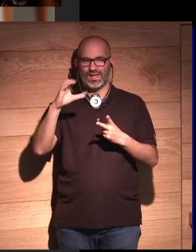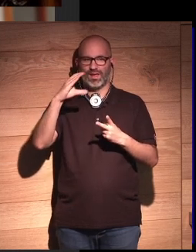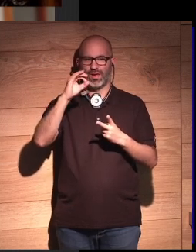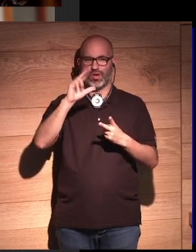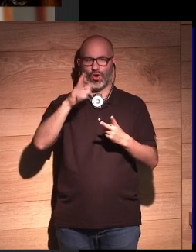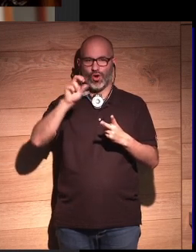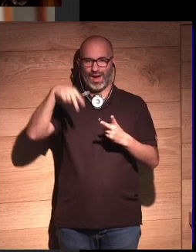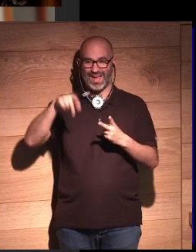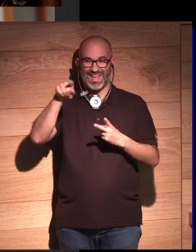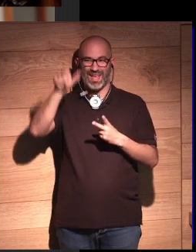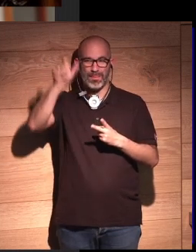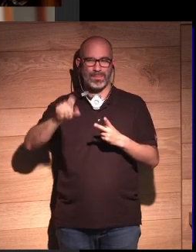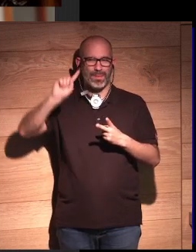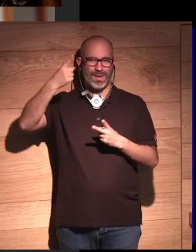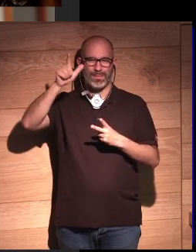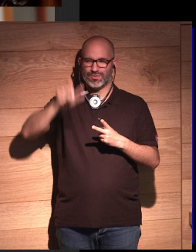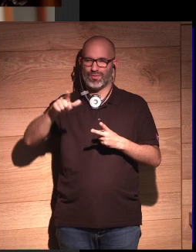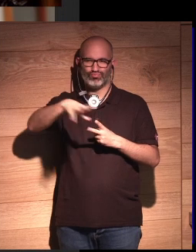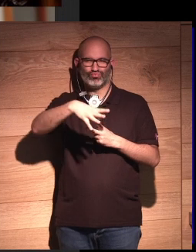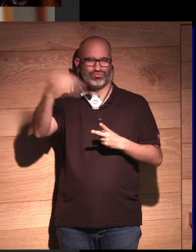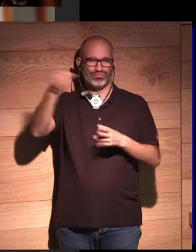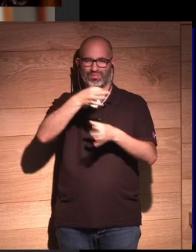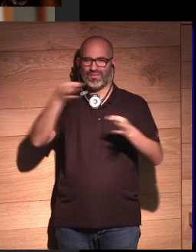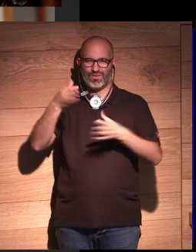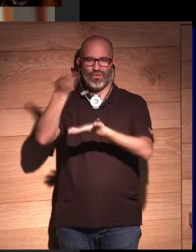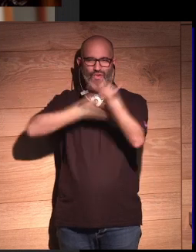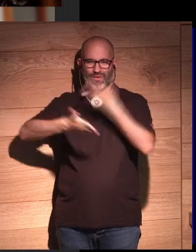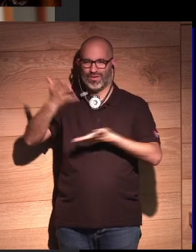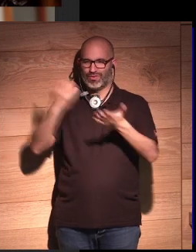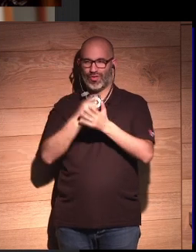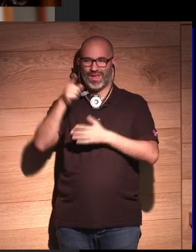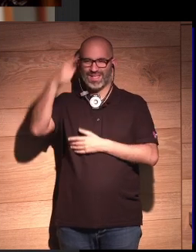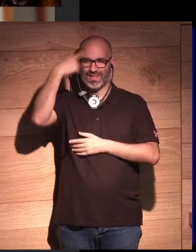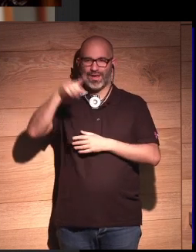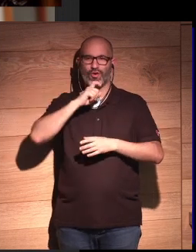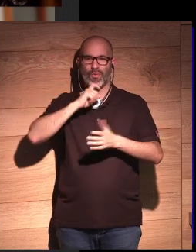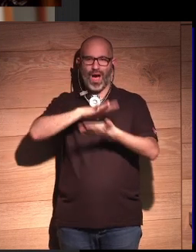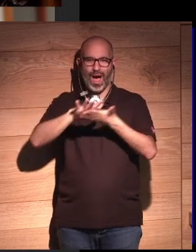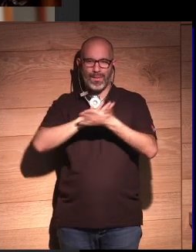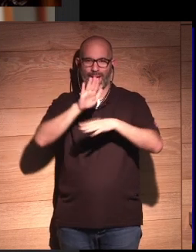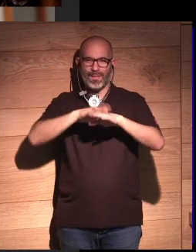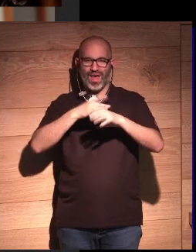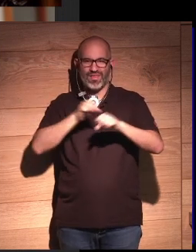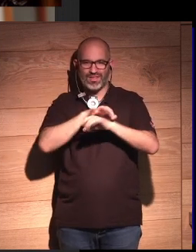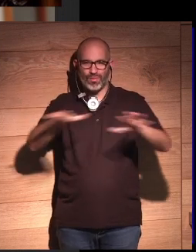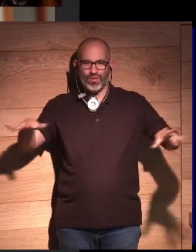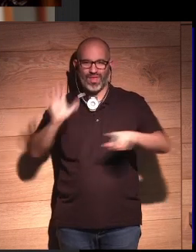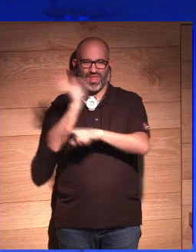knew how to talk about it, not only to the film outlets that we always talk to, but also to the tech outlets and